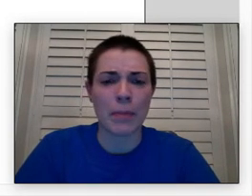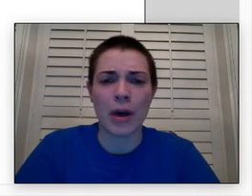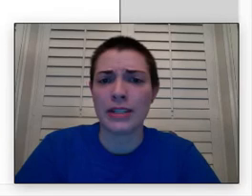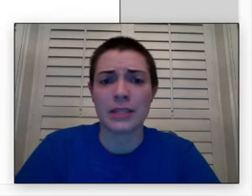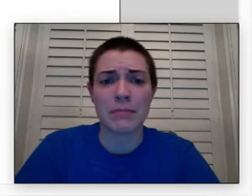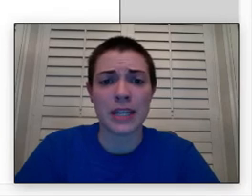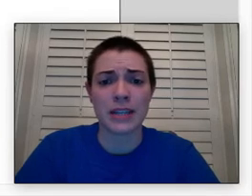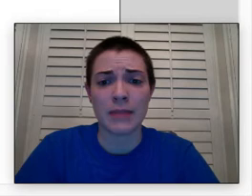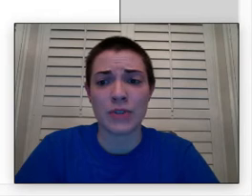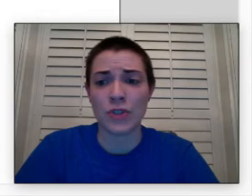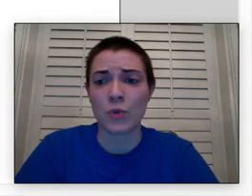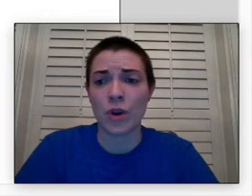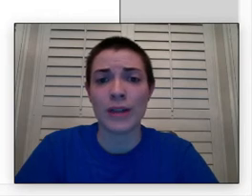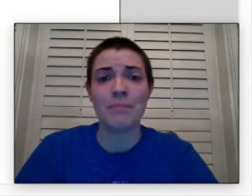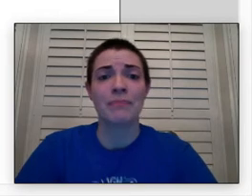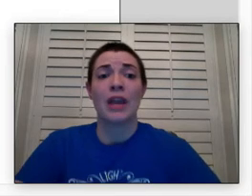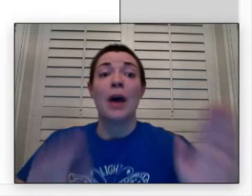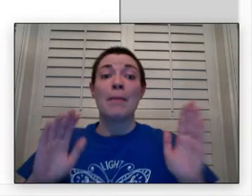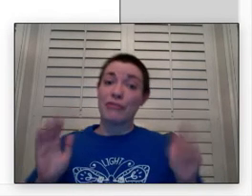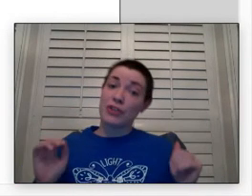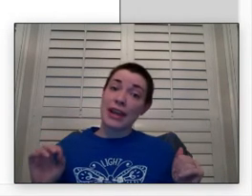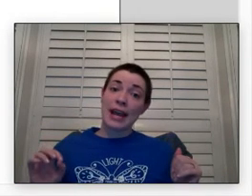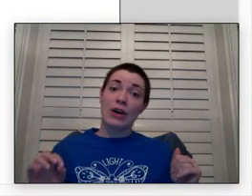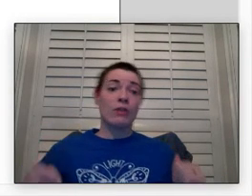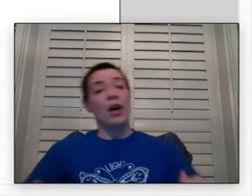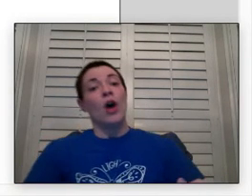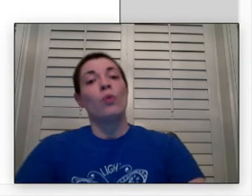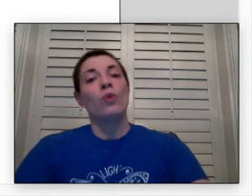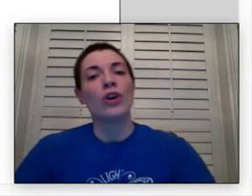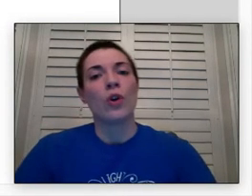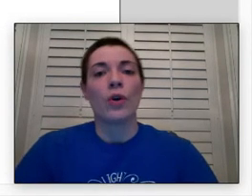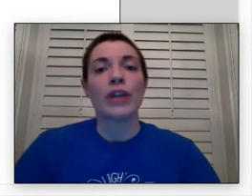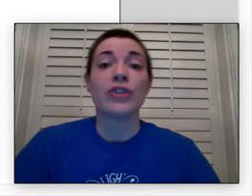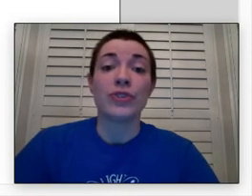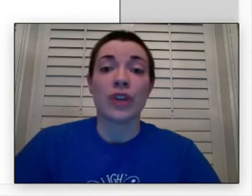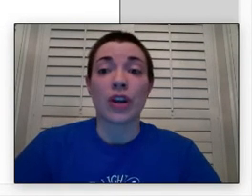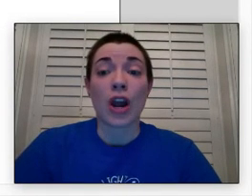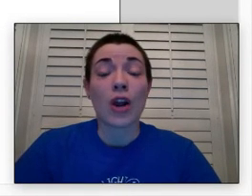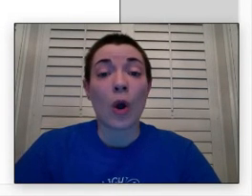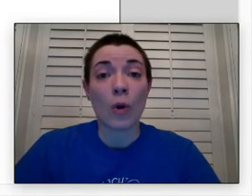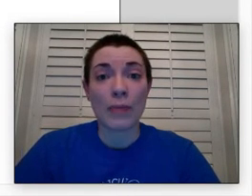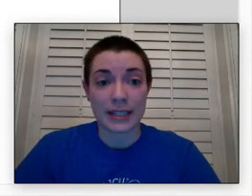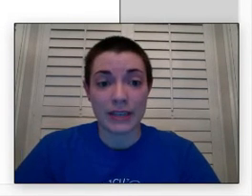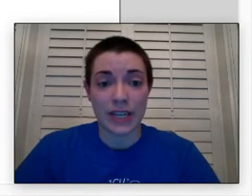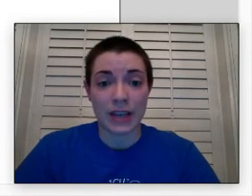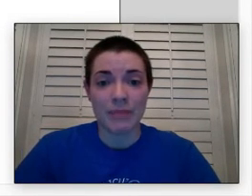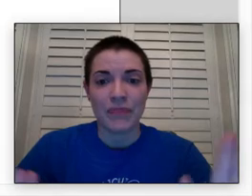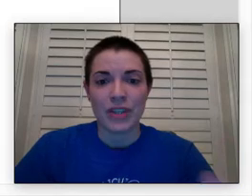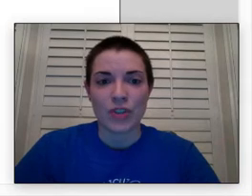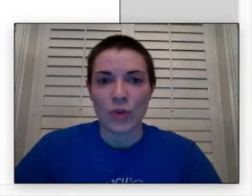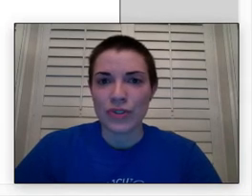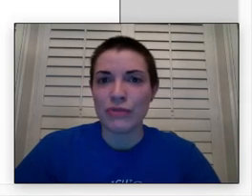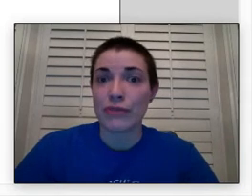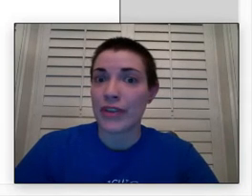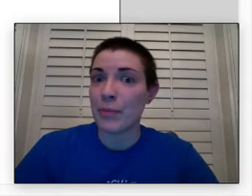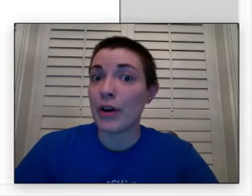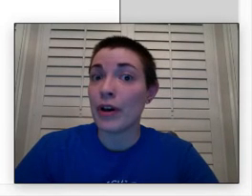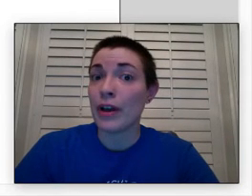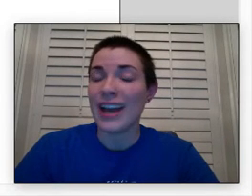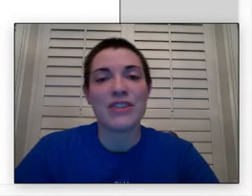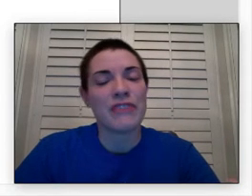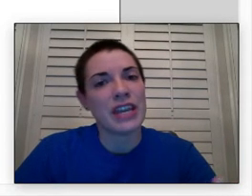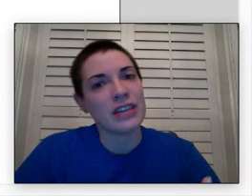can pause as many times as you want. But for now, we're going to start our home activity. So once you've read the